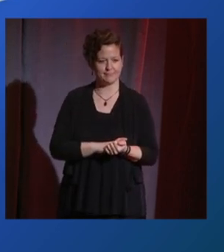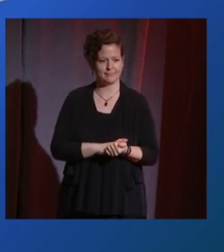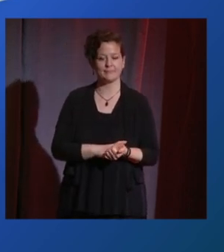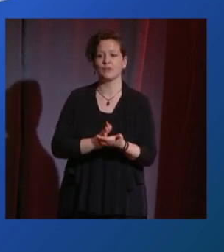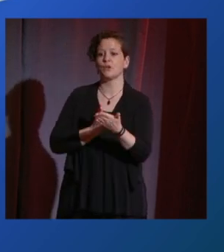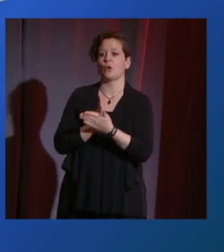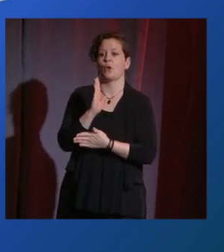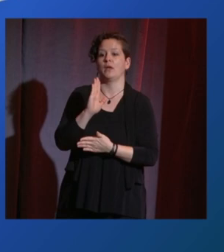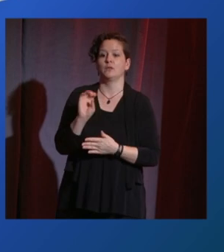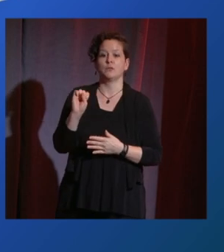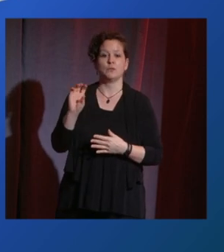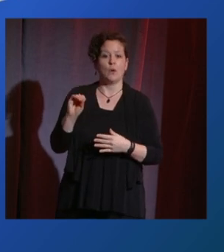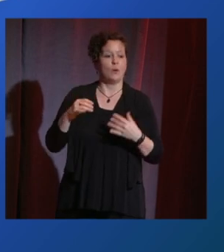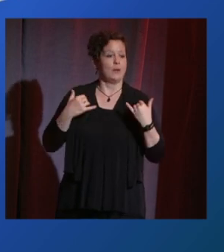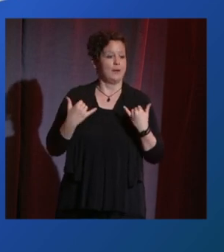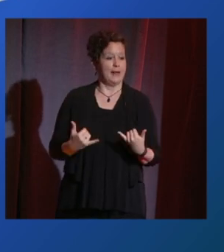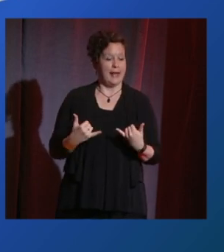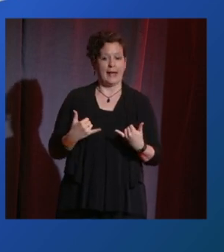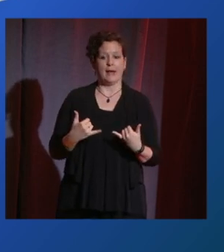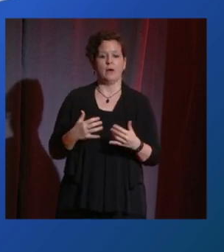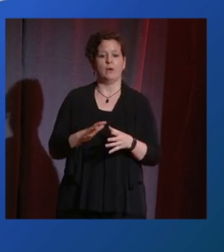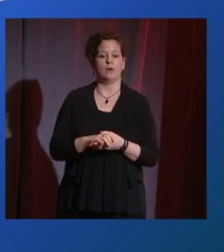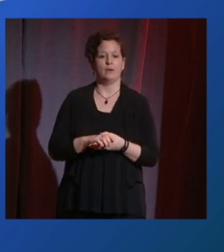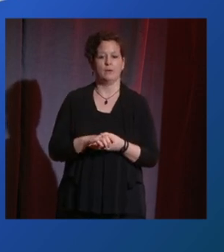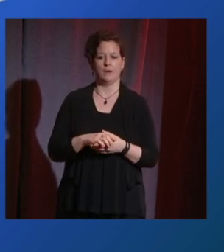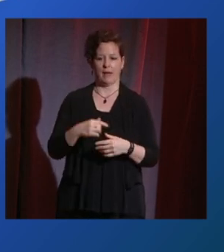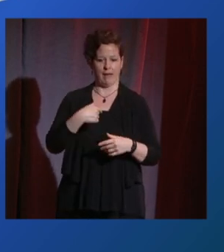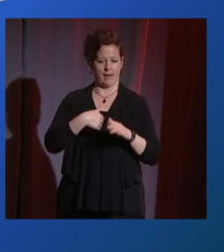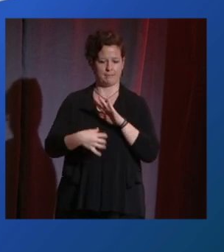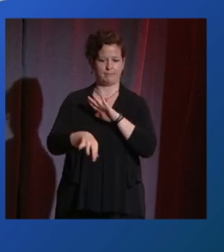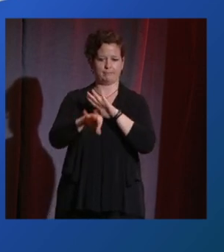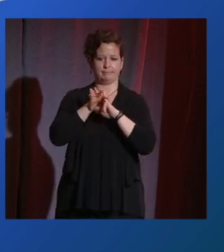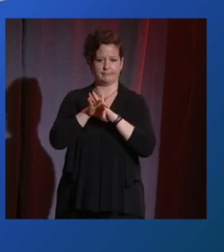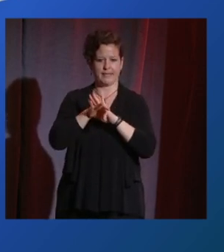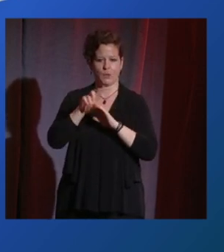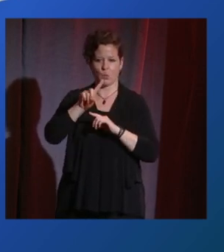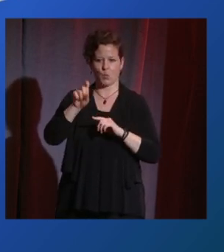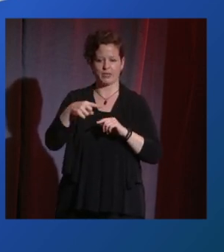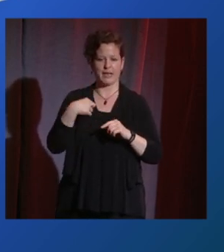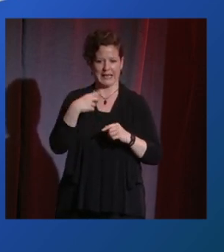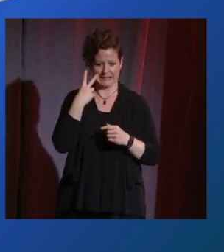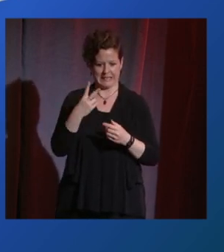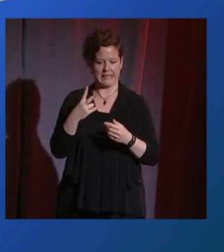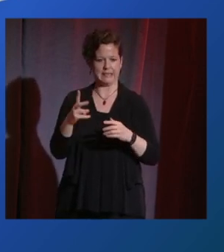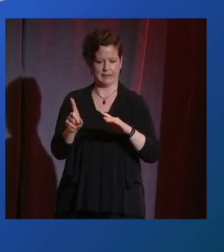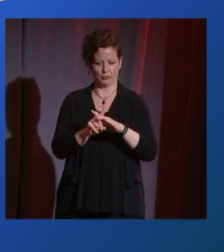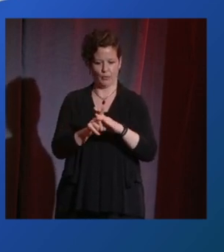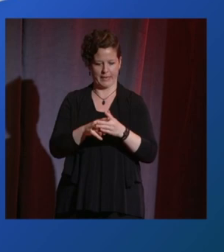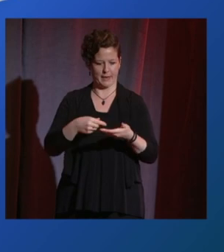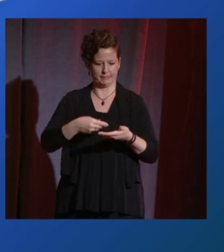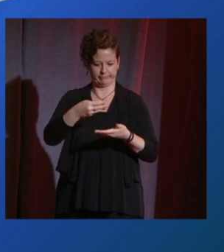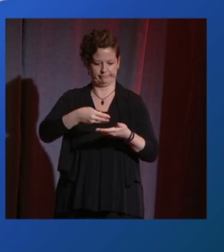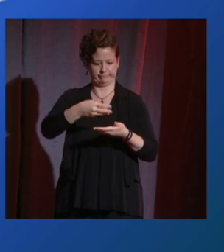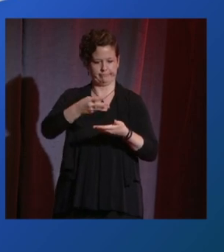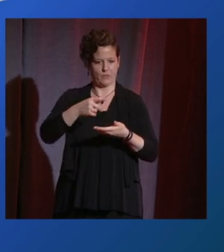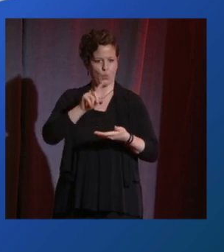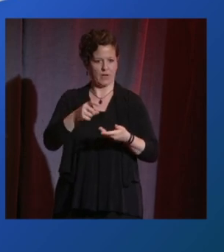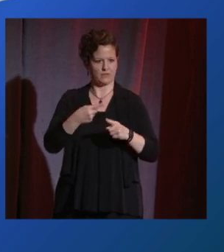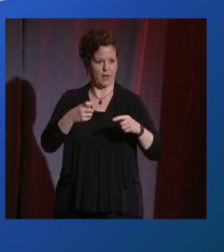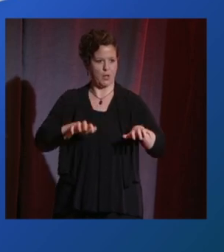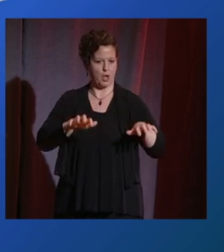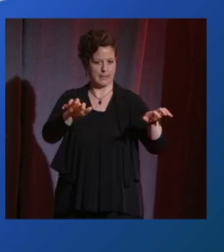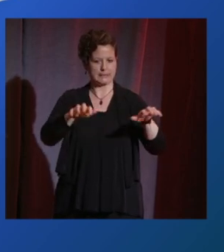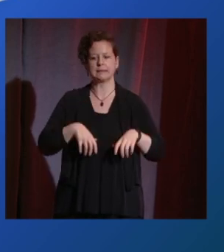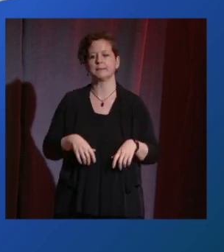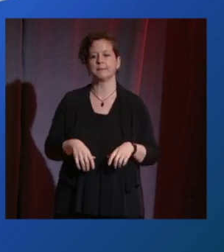all right so now moderator's Choice I'm going to meander a little bit I see some questions coming in from the audience um